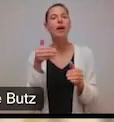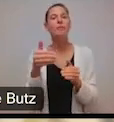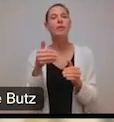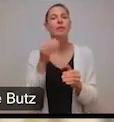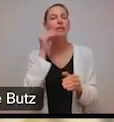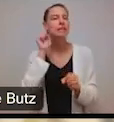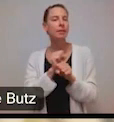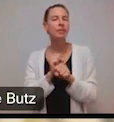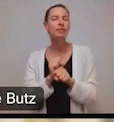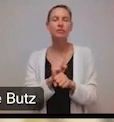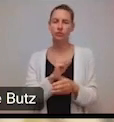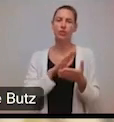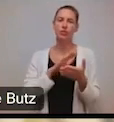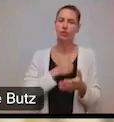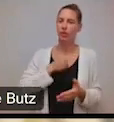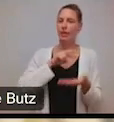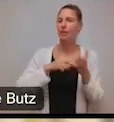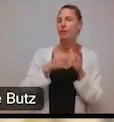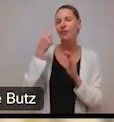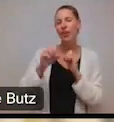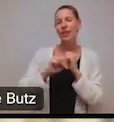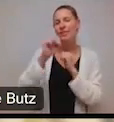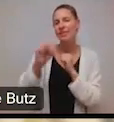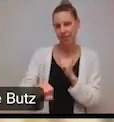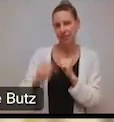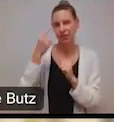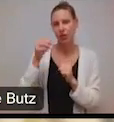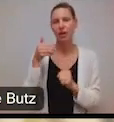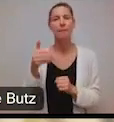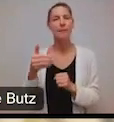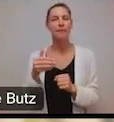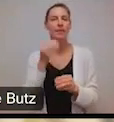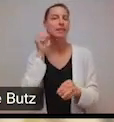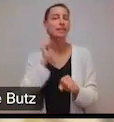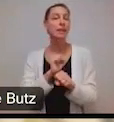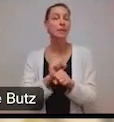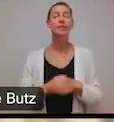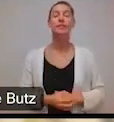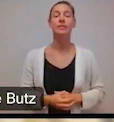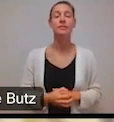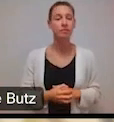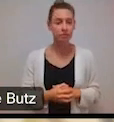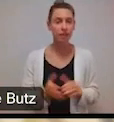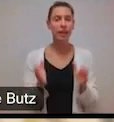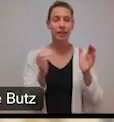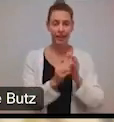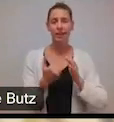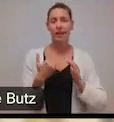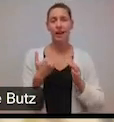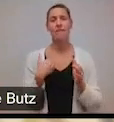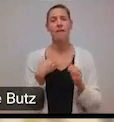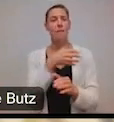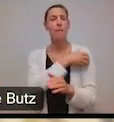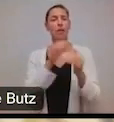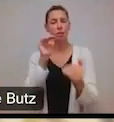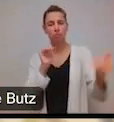For an extension for your upcoming assignment. Of course, you can see there's another difference in power. We're still in the